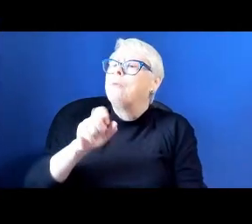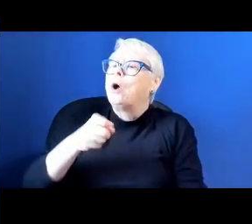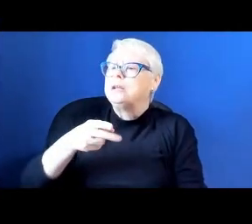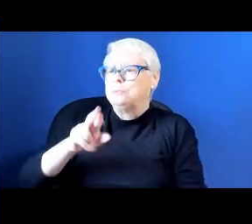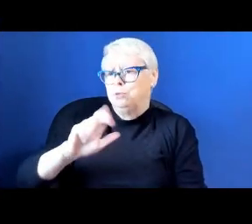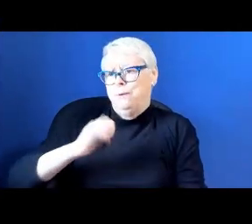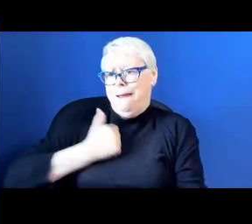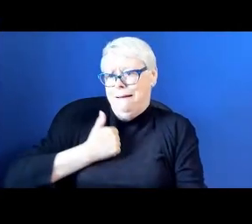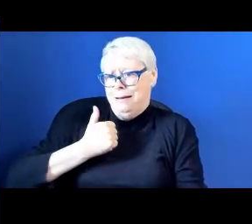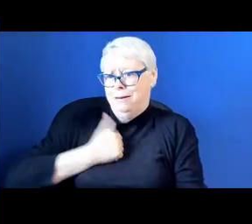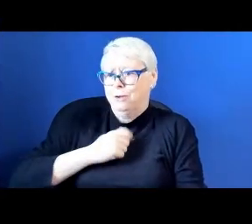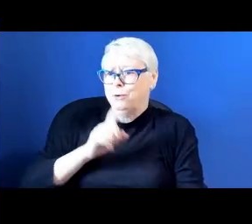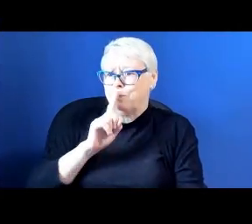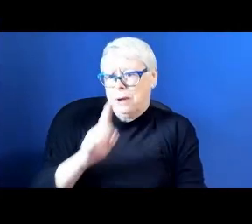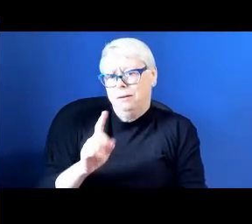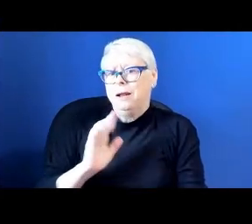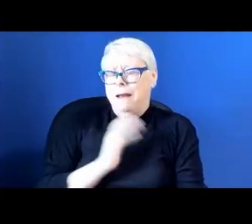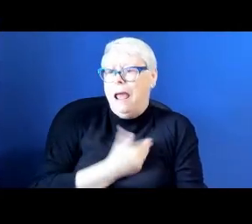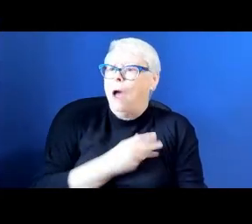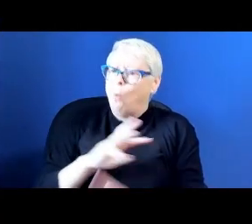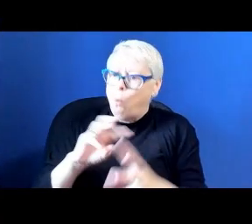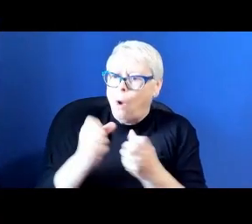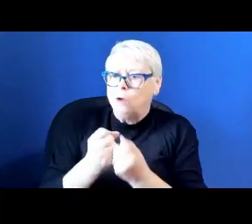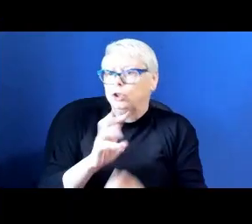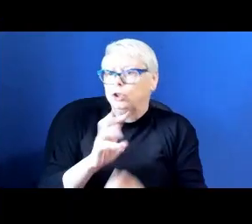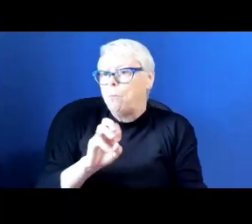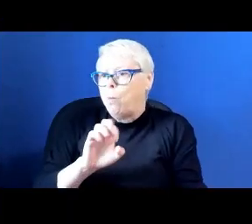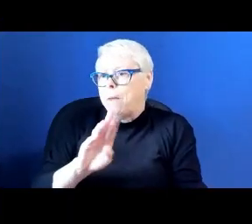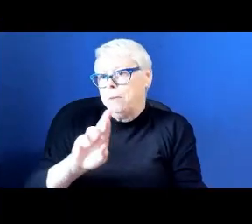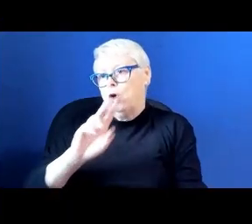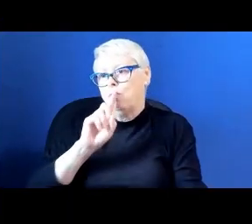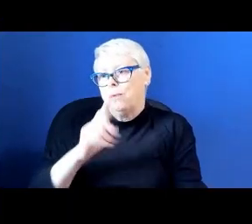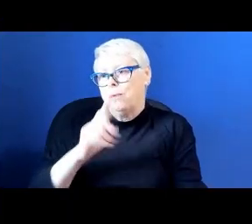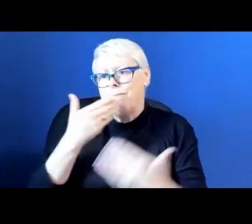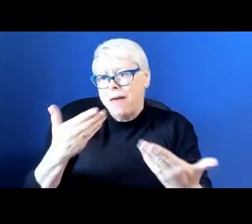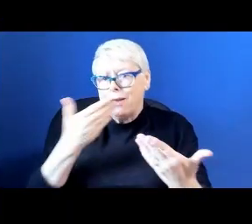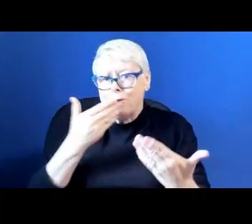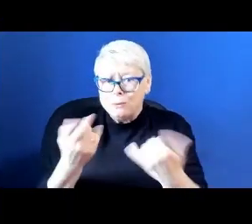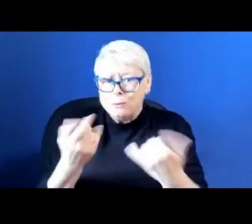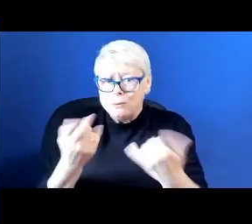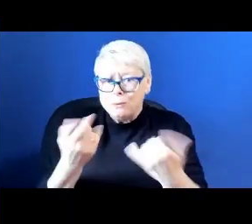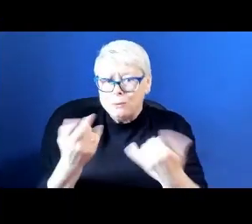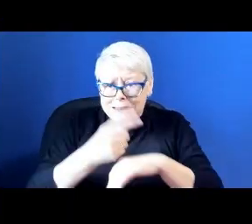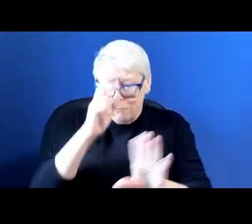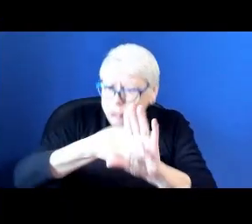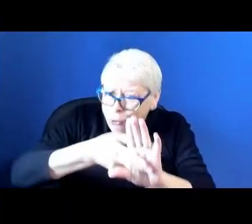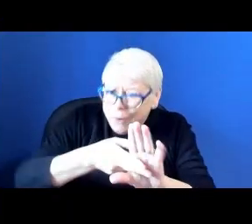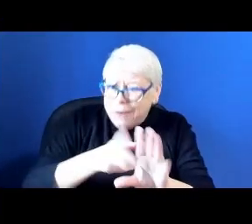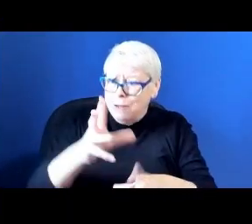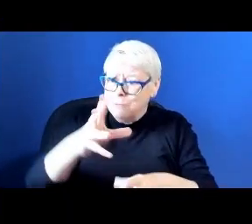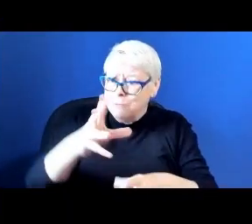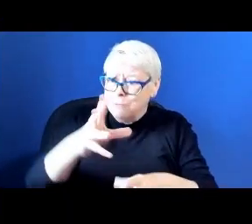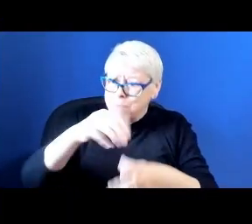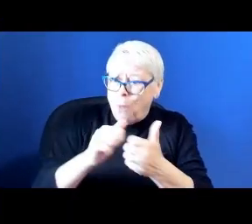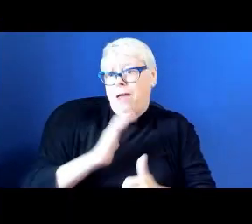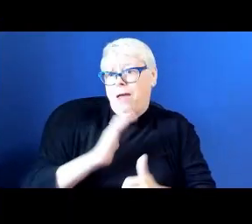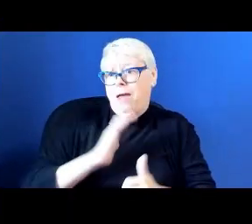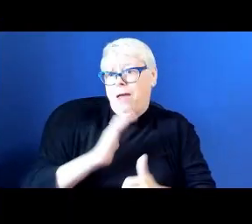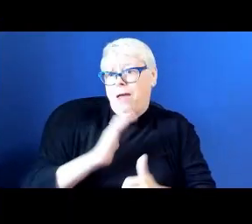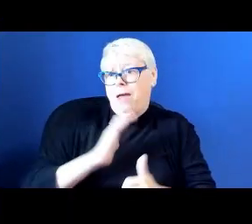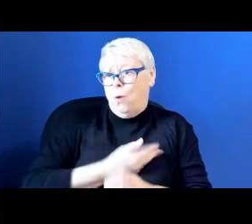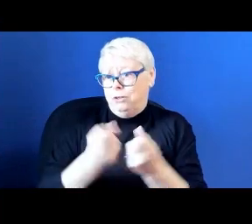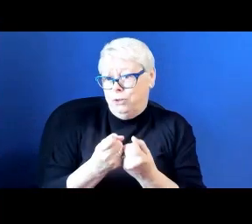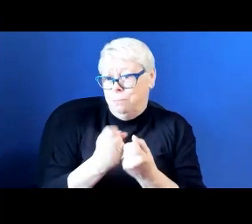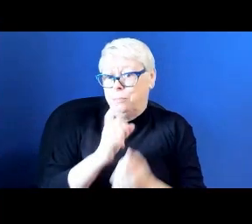we provide. Thank you so much for being part of today's presentation, and we are just